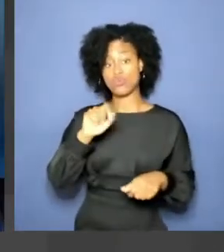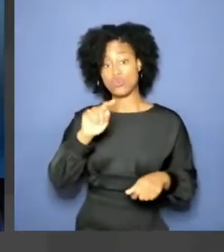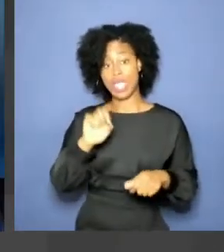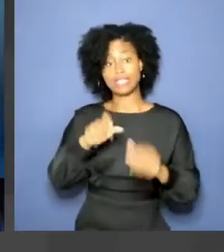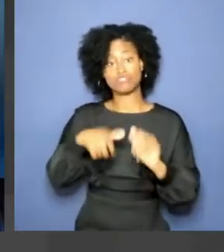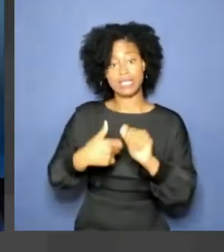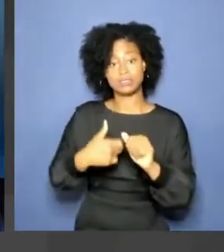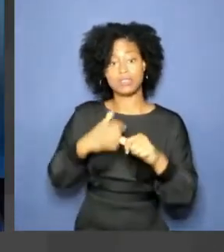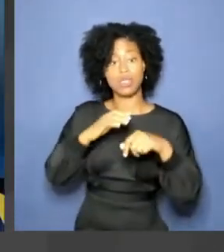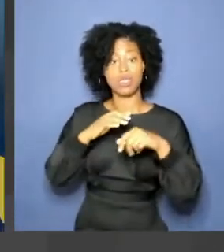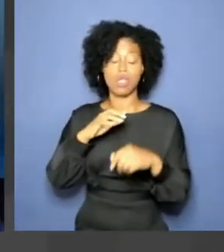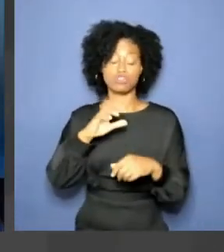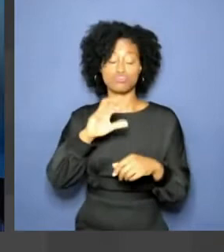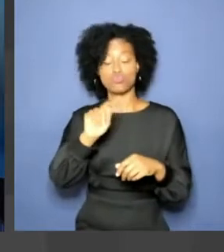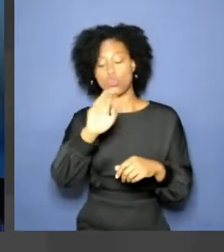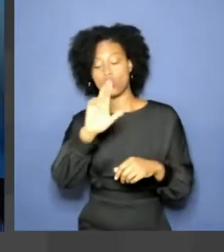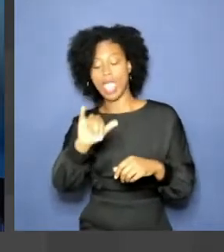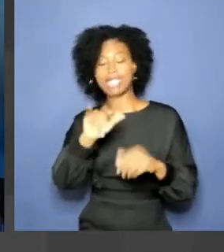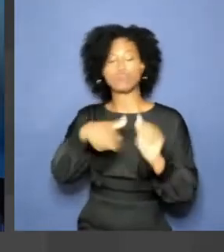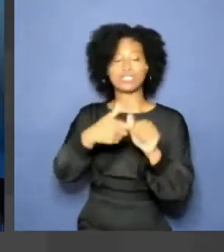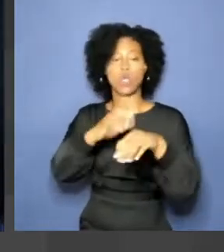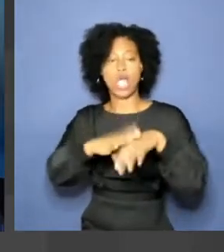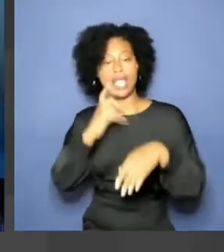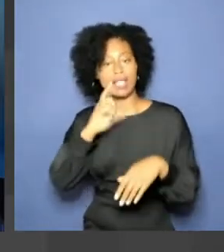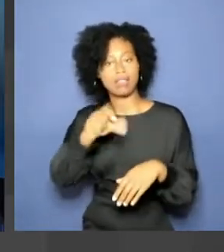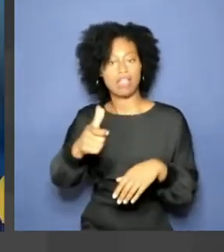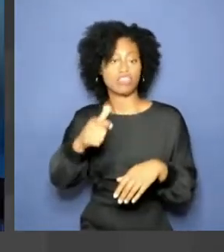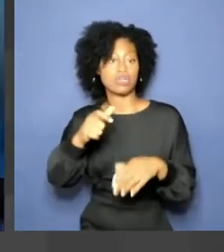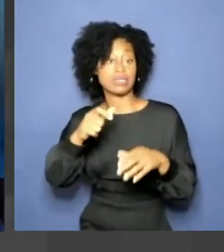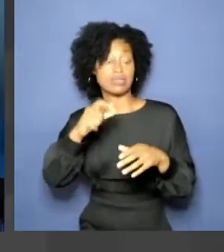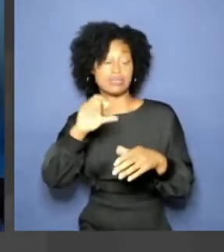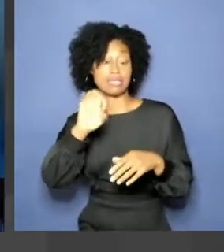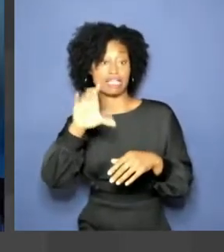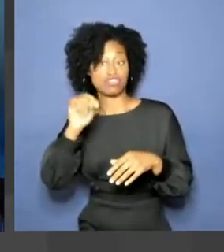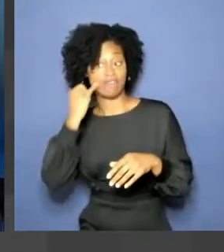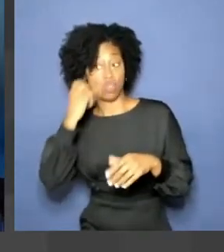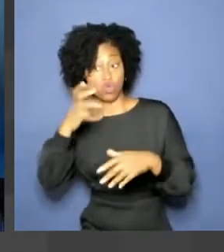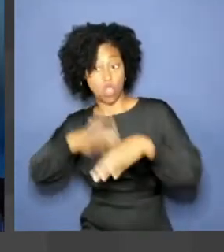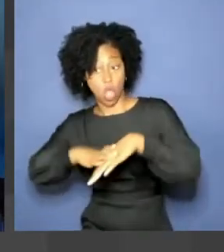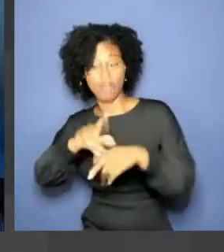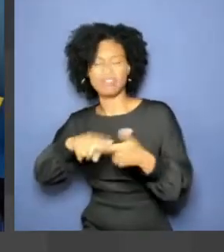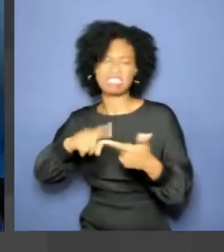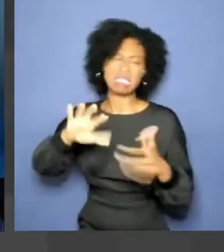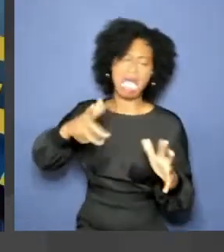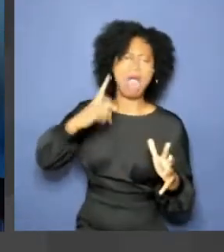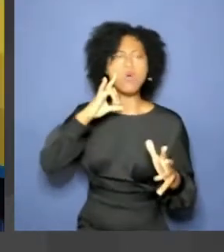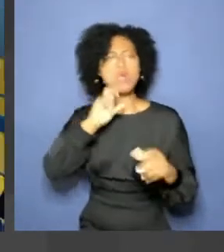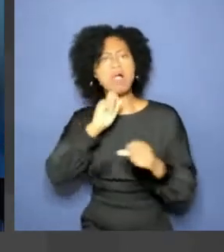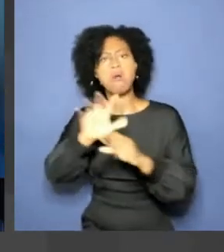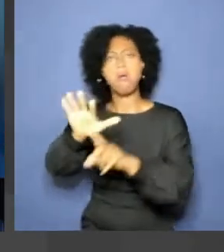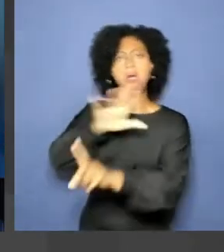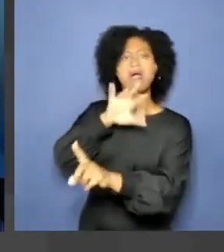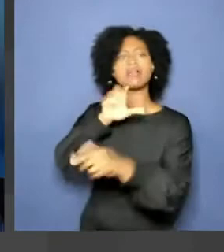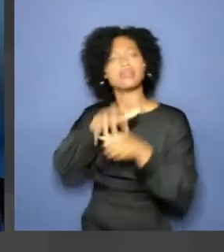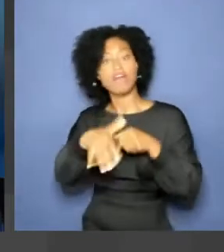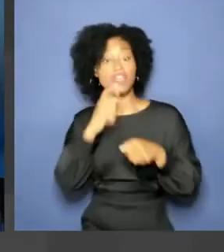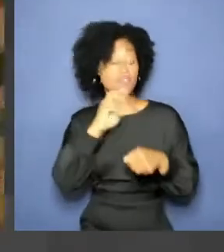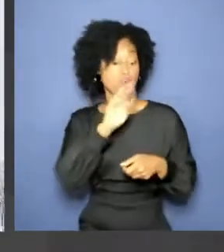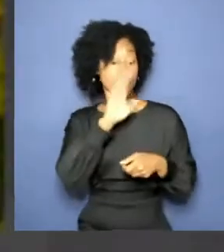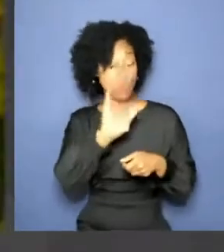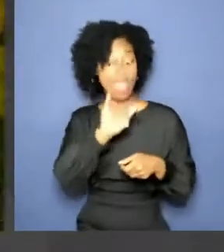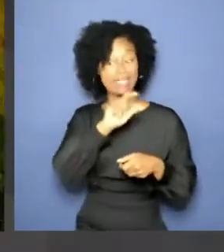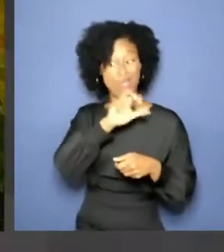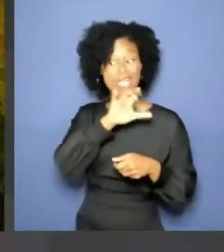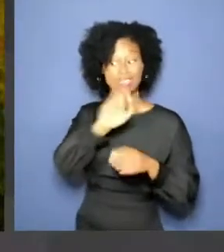have another texture. So if that texture that you already have on is already kind of realistic enough and you go ahead and you throw ray tracing on it, it would look